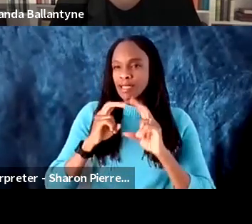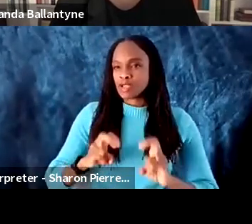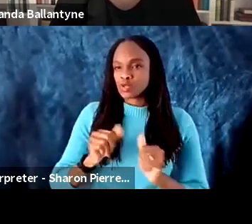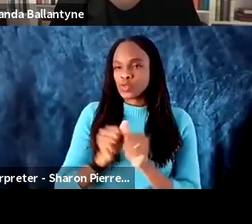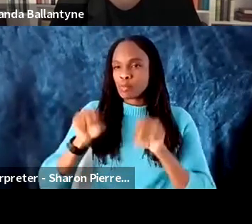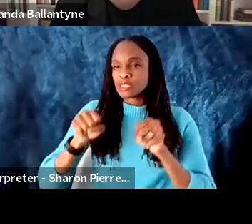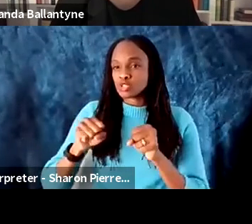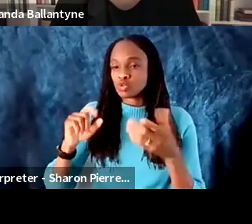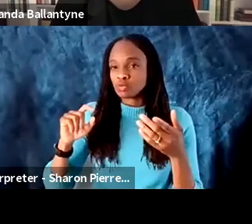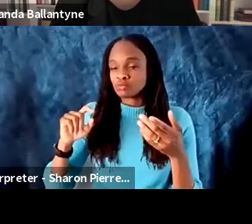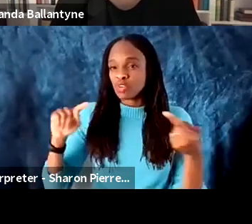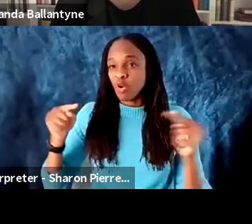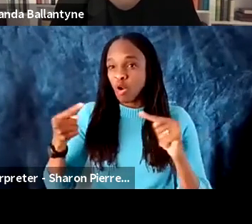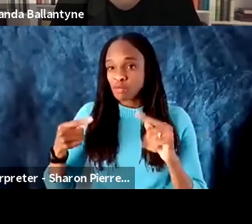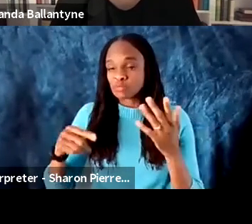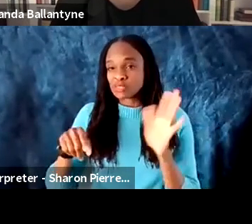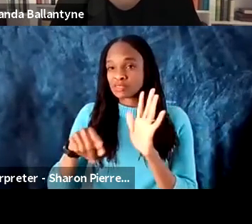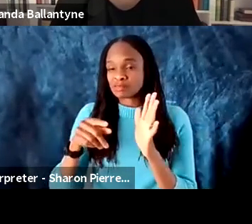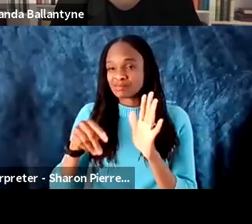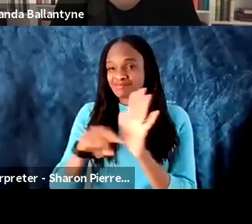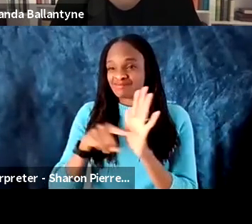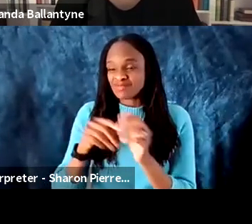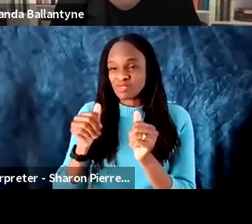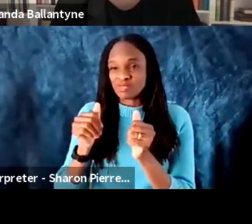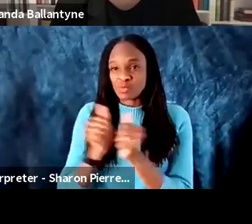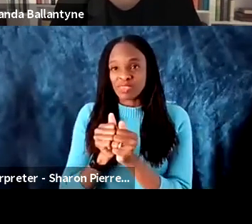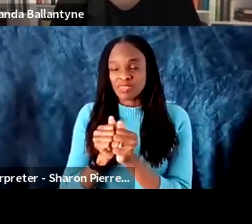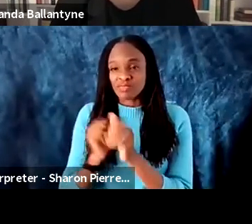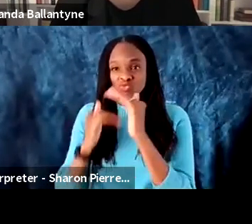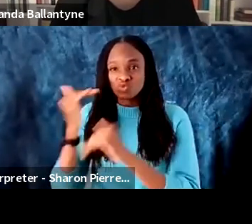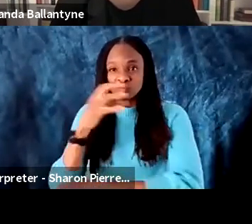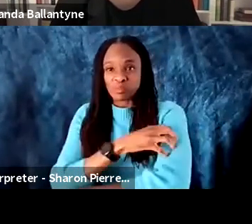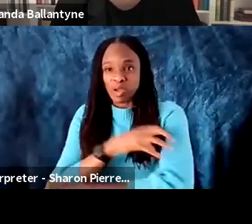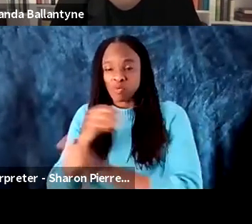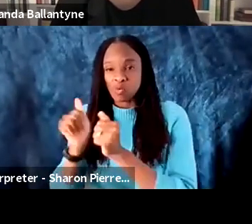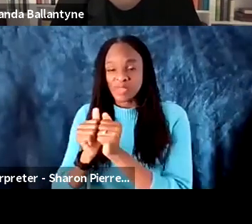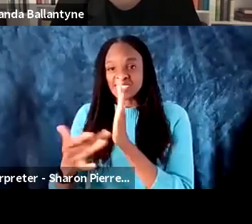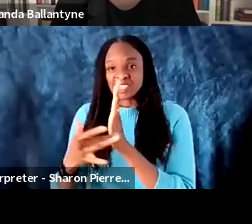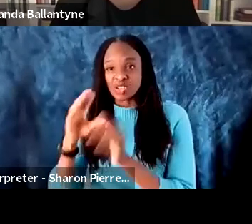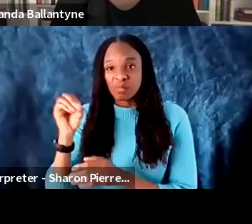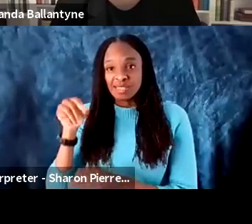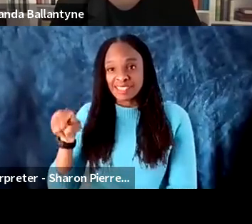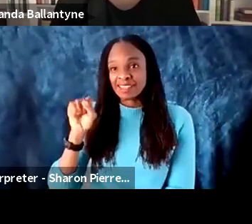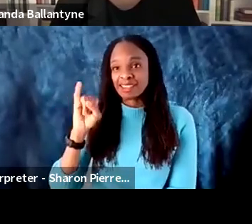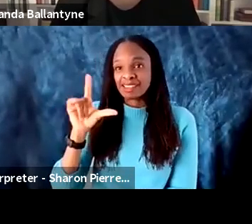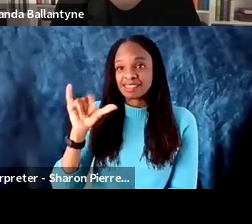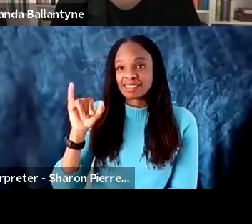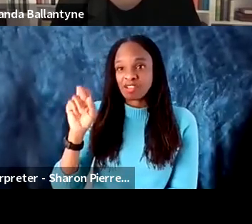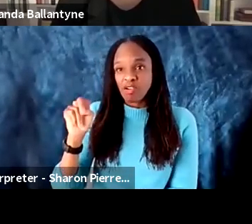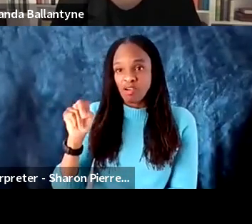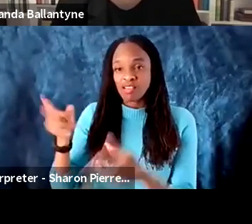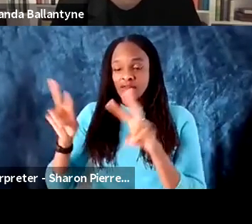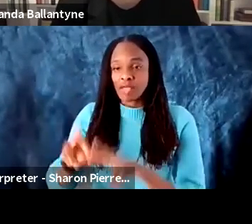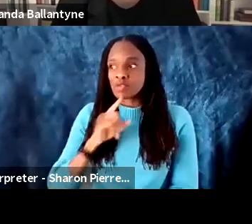potential harms and the concentration of power within technology companies in Silicon Valley has really been